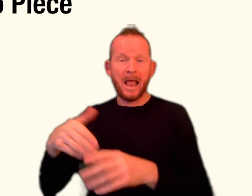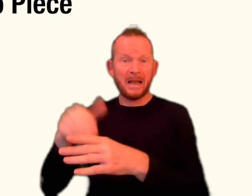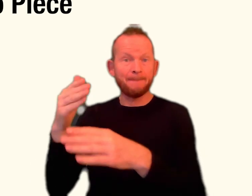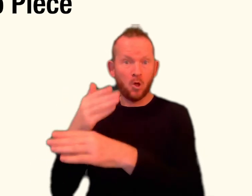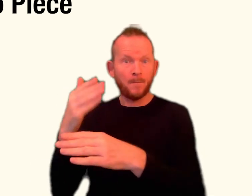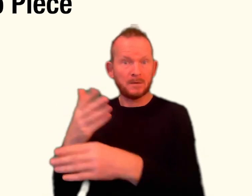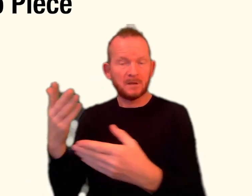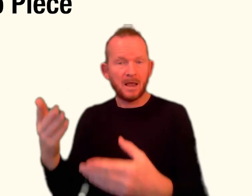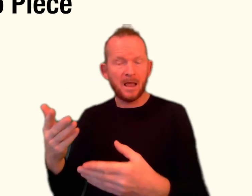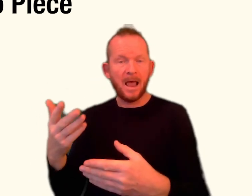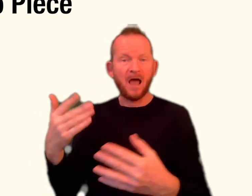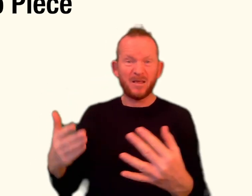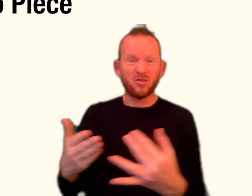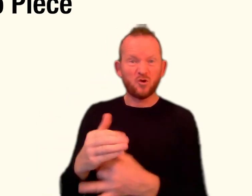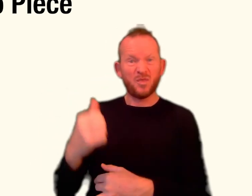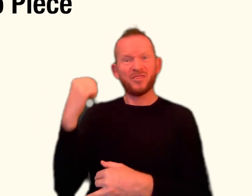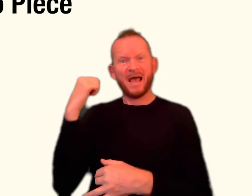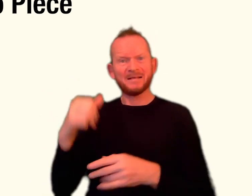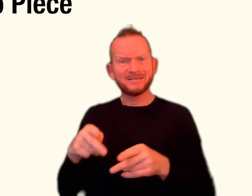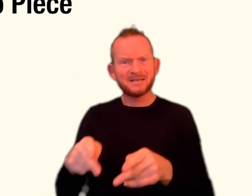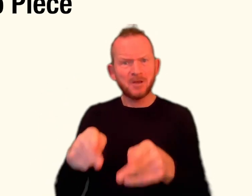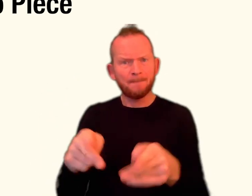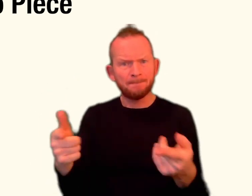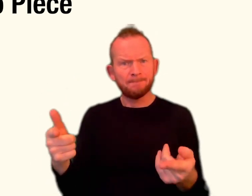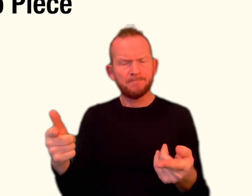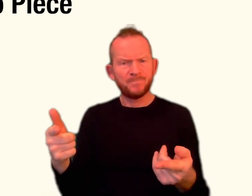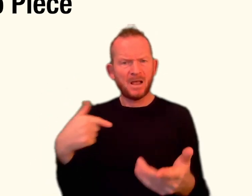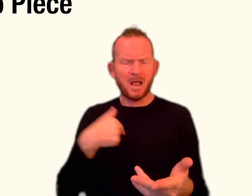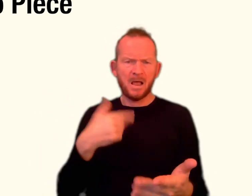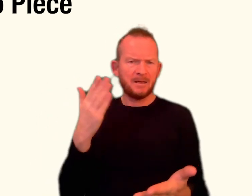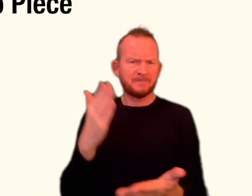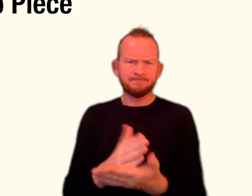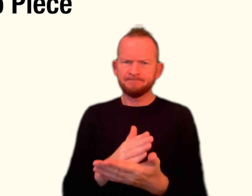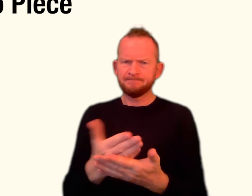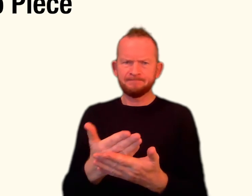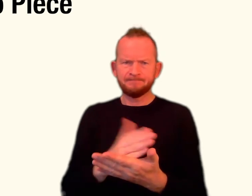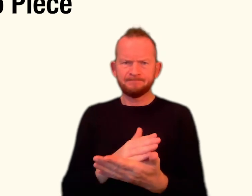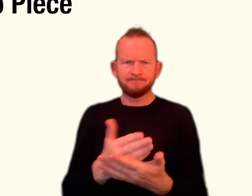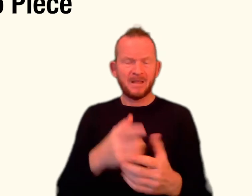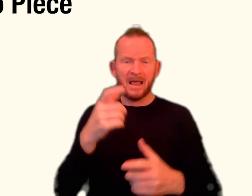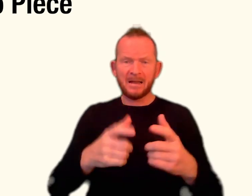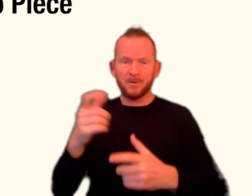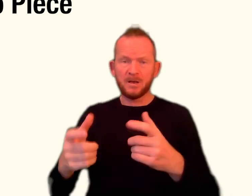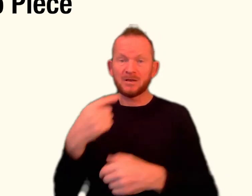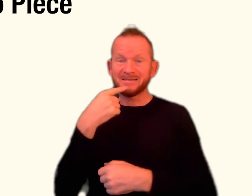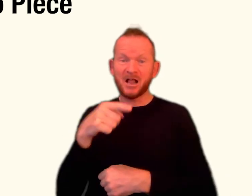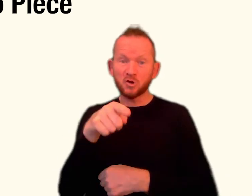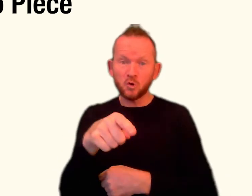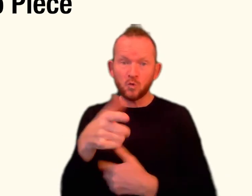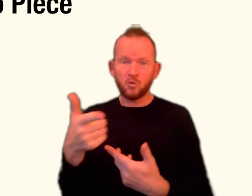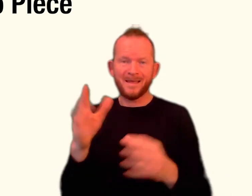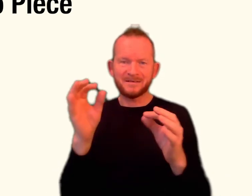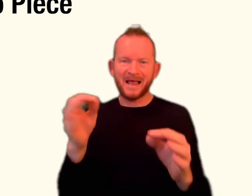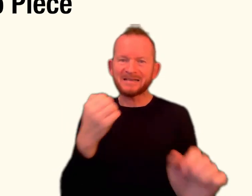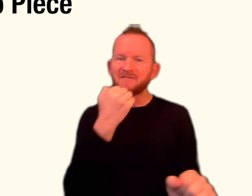employment that have been through that system? I doubt if anybody could tell you the exact